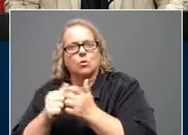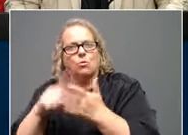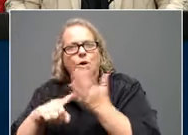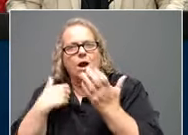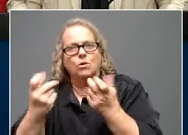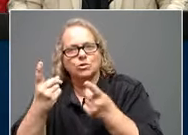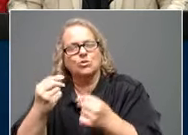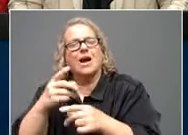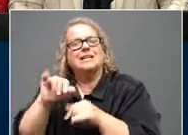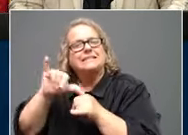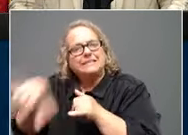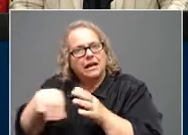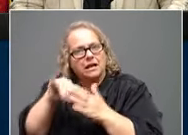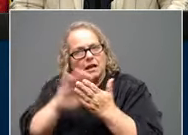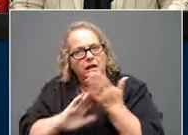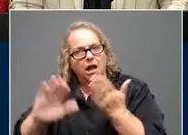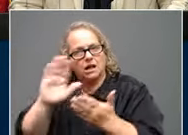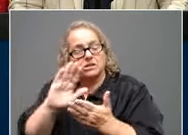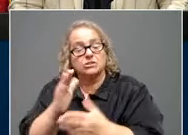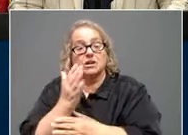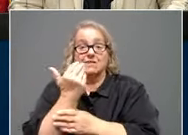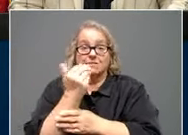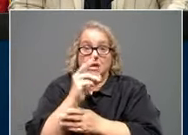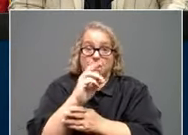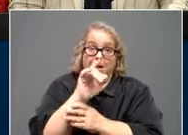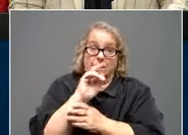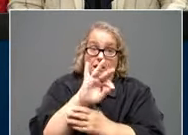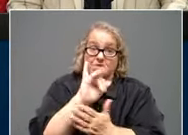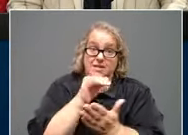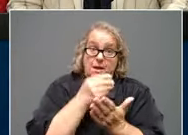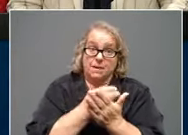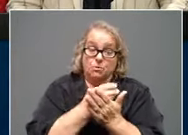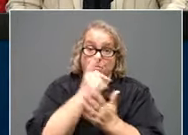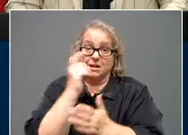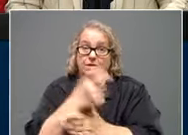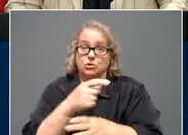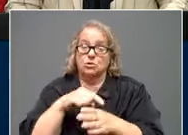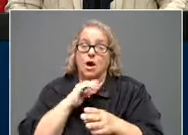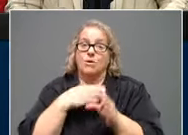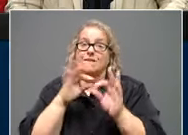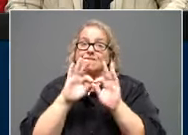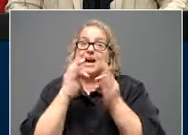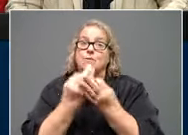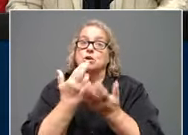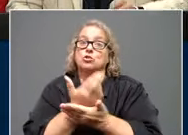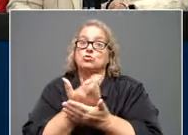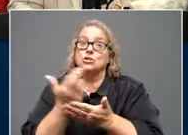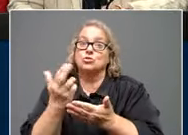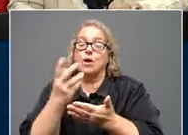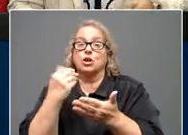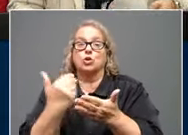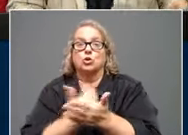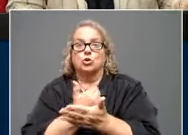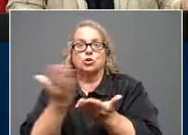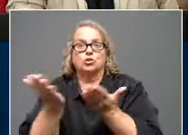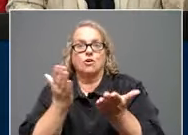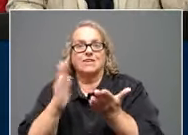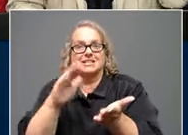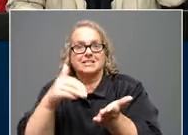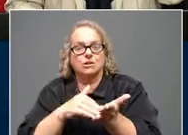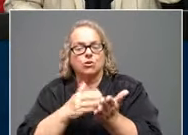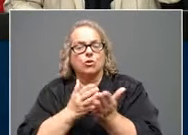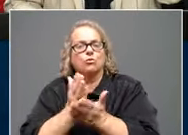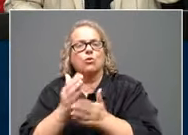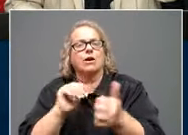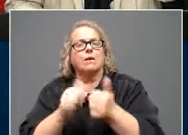$15 million of those dollars is going to be given to our Family Resource and Youth Service Centers through a competitive grant